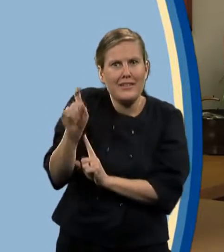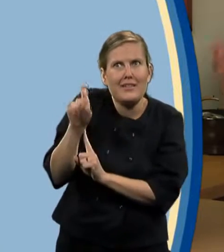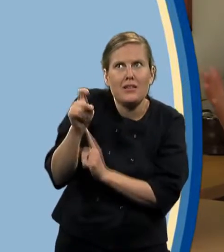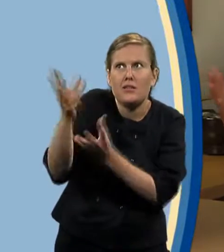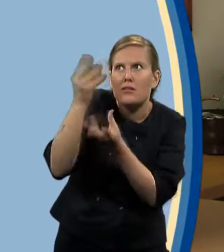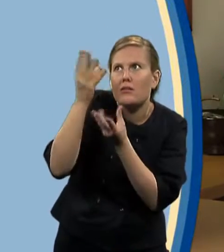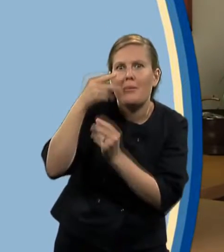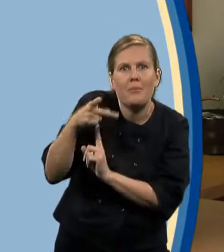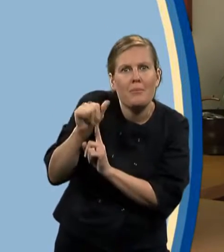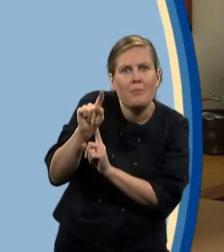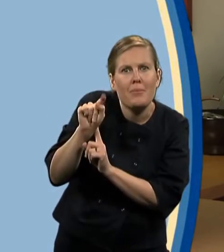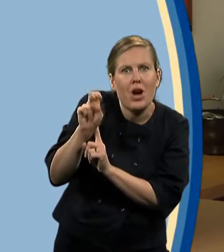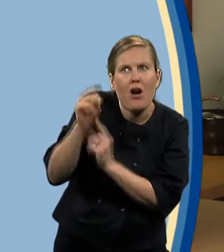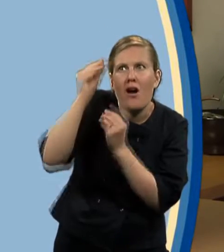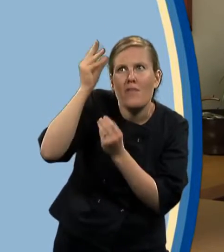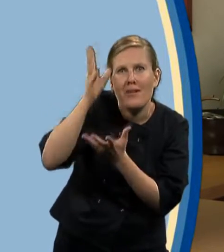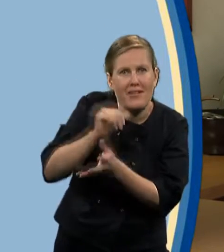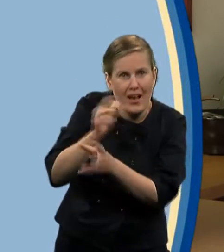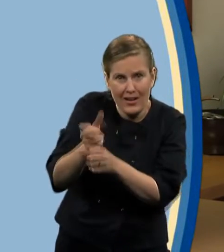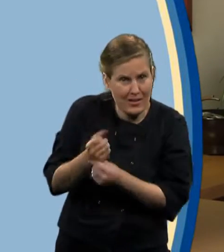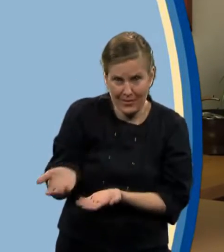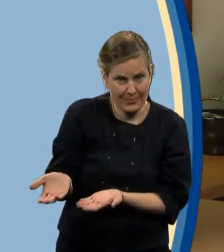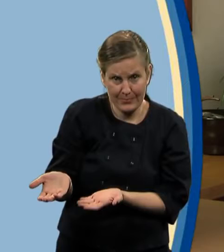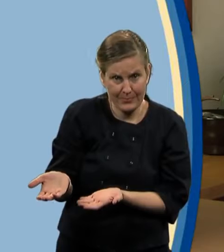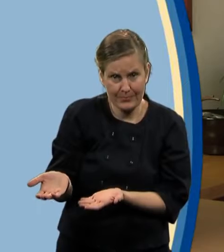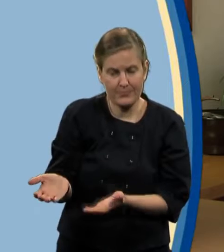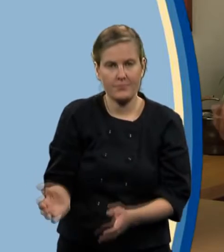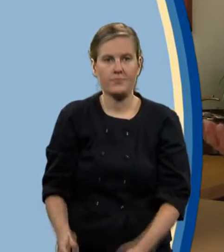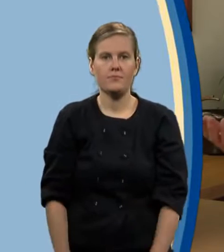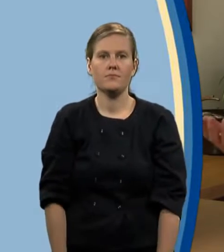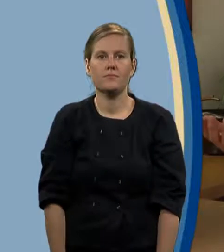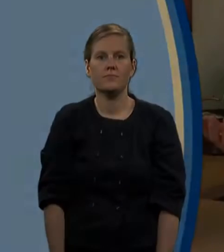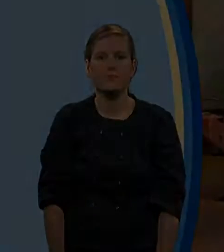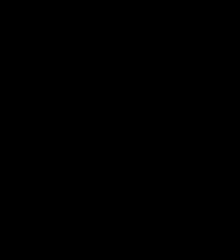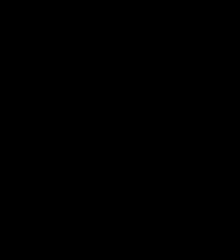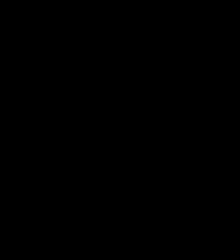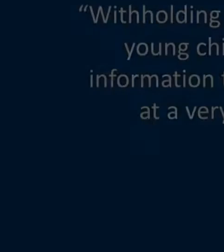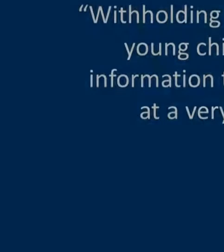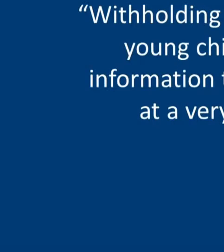in that time, the child is not getting relevant patterned information.